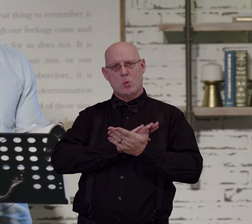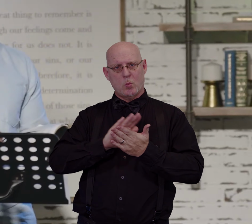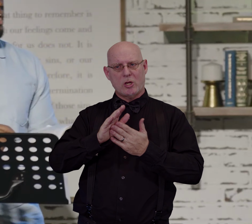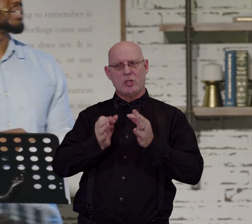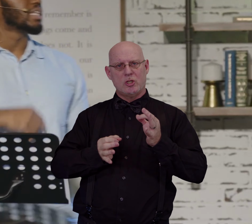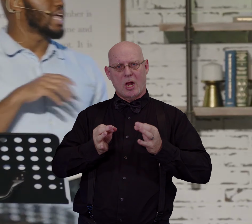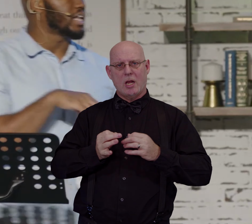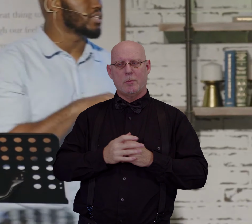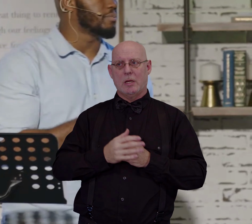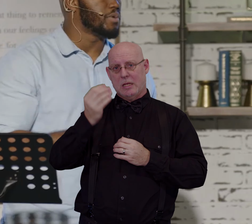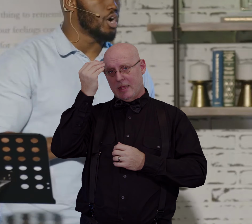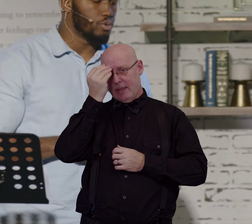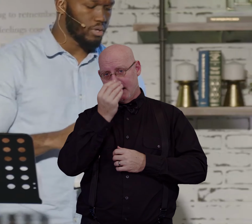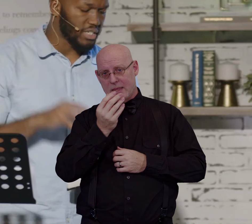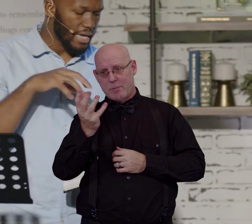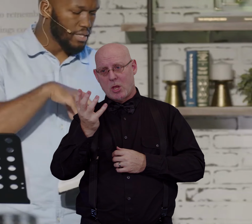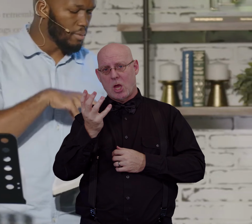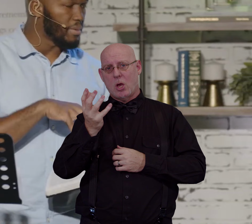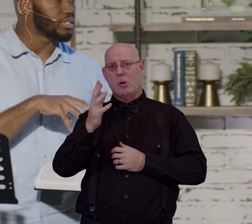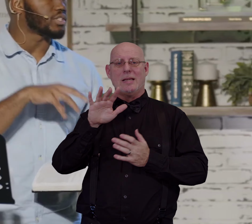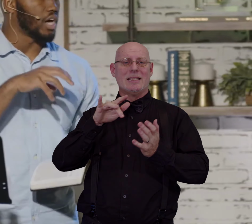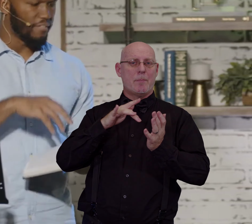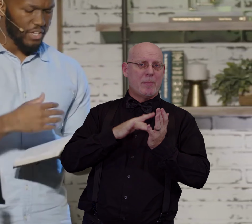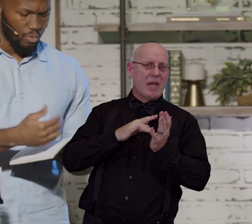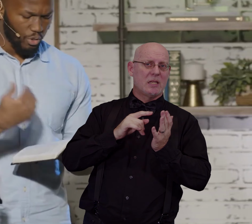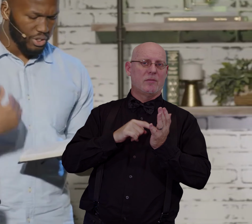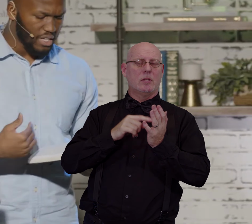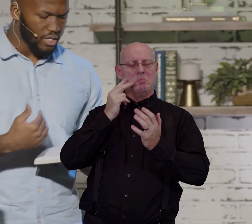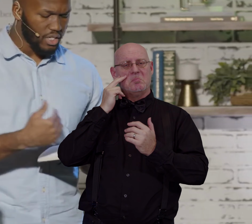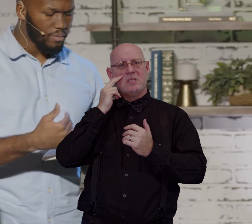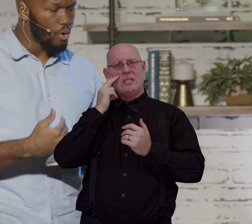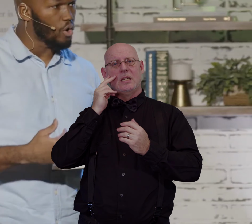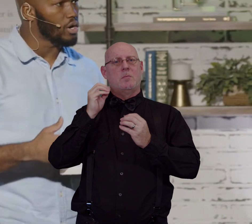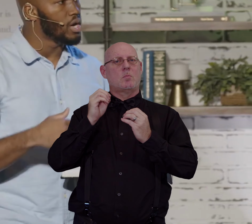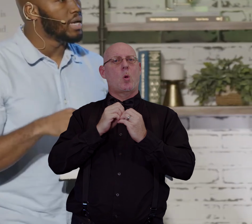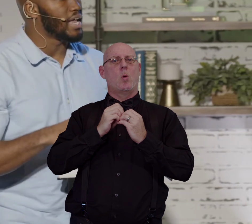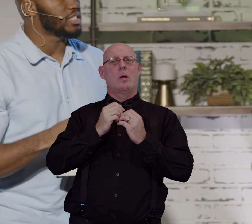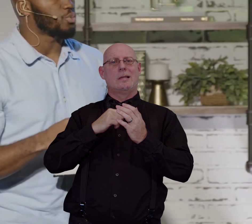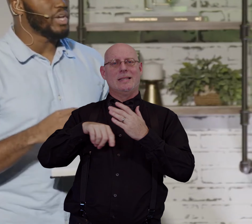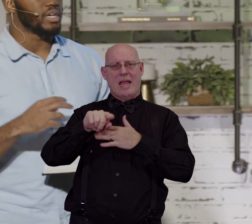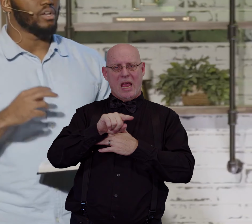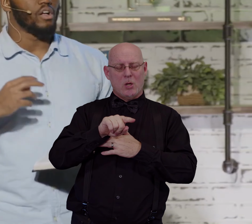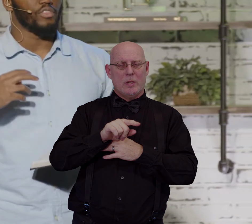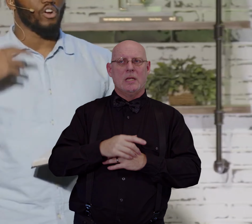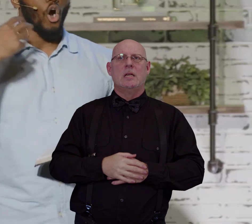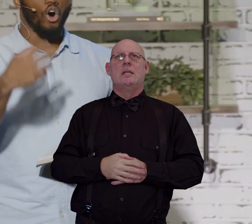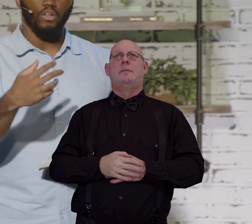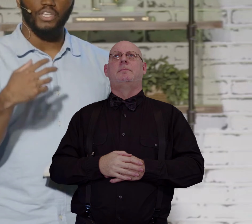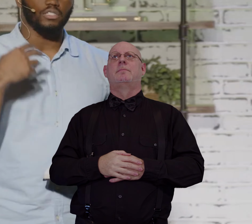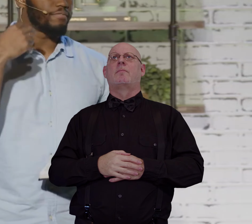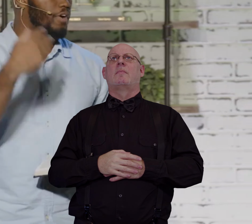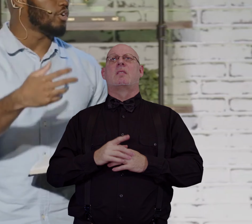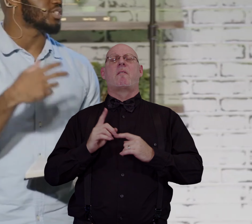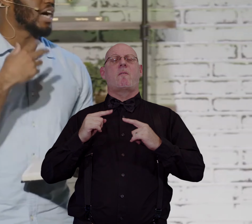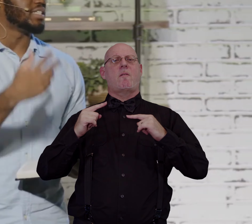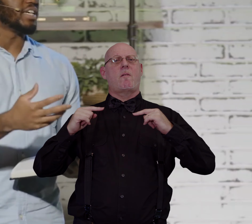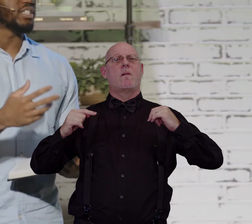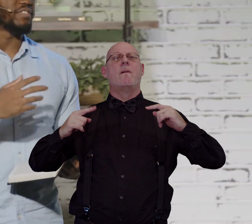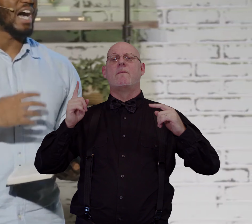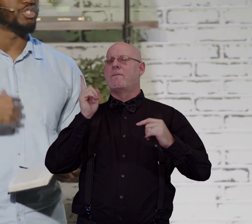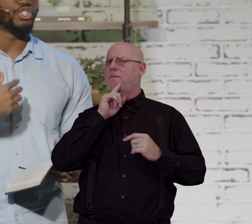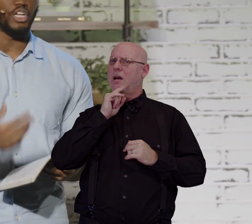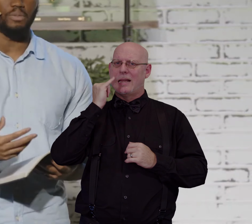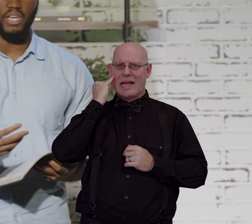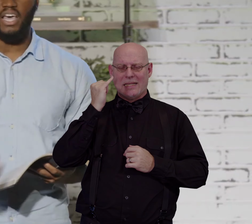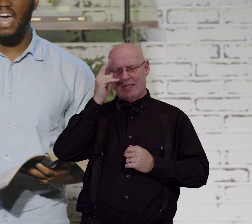judgment. He is letting them know, because in the midst of this, and we'll see this even more next week, there are all these false ideas